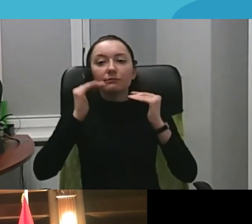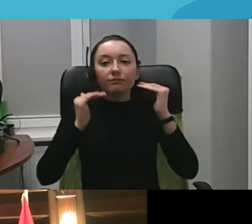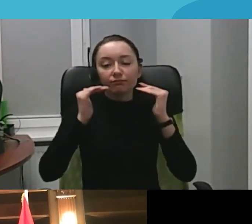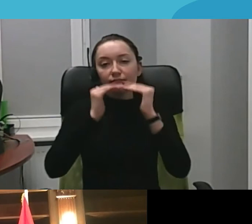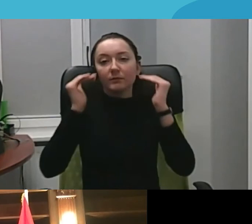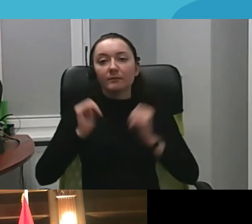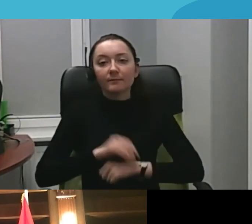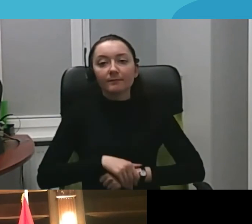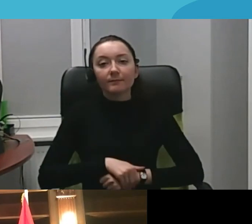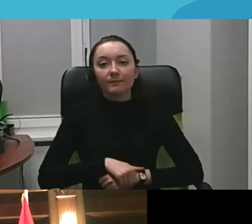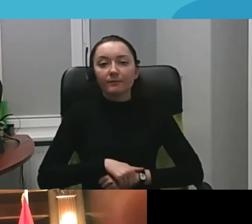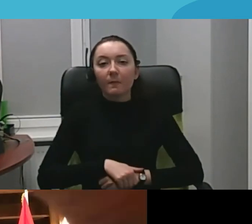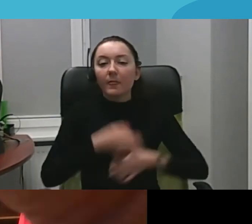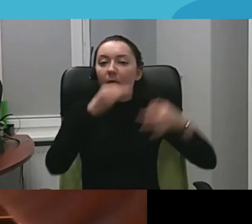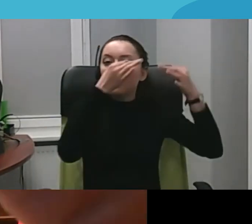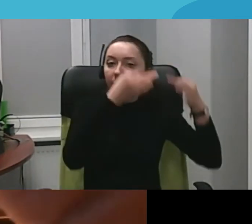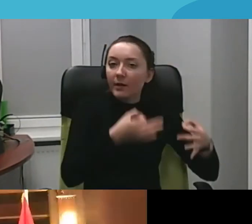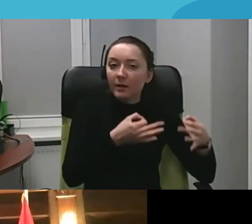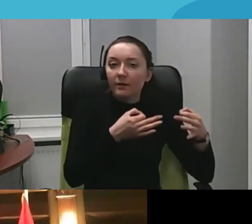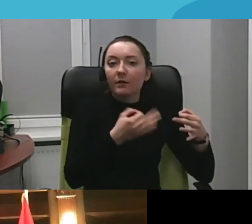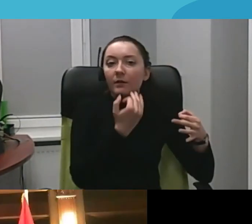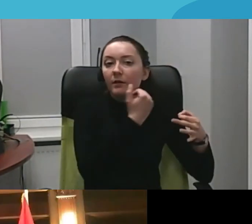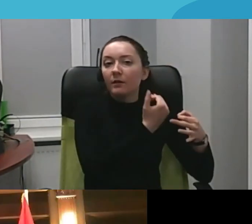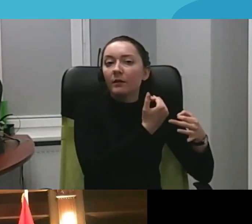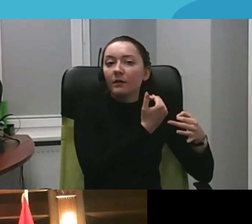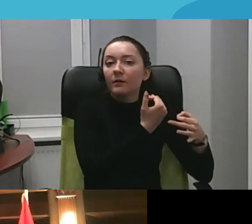right to protect and